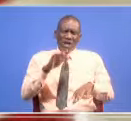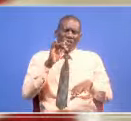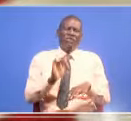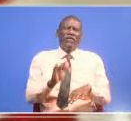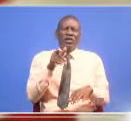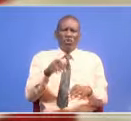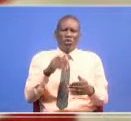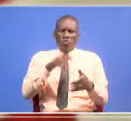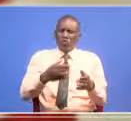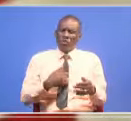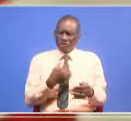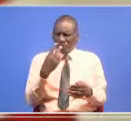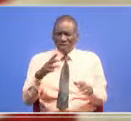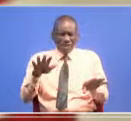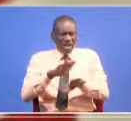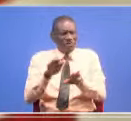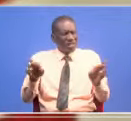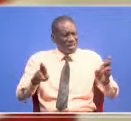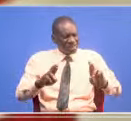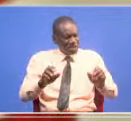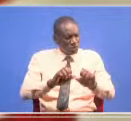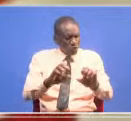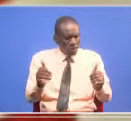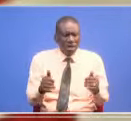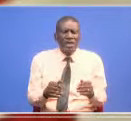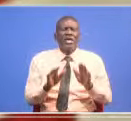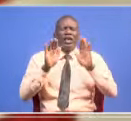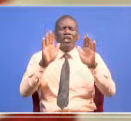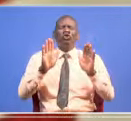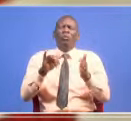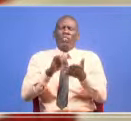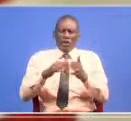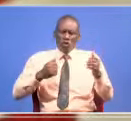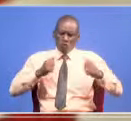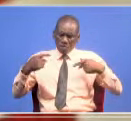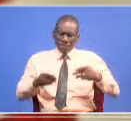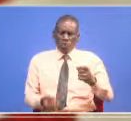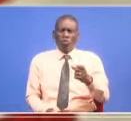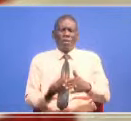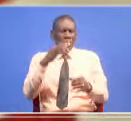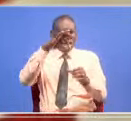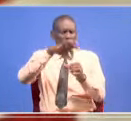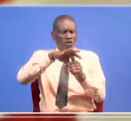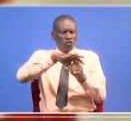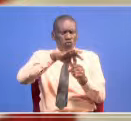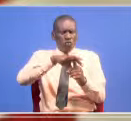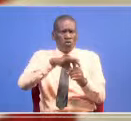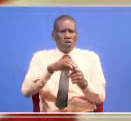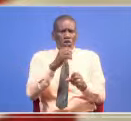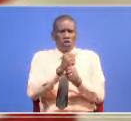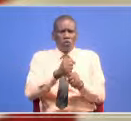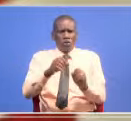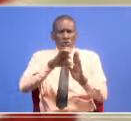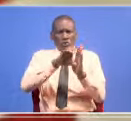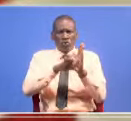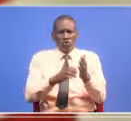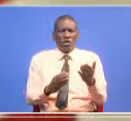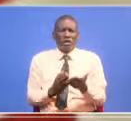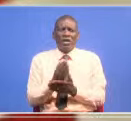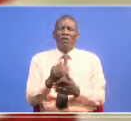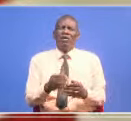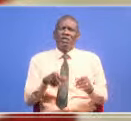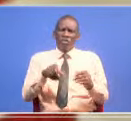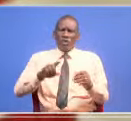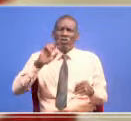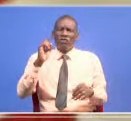what we have seen. So it is important that they come and exercise their constitutional right. Barabara kabisa. This is your